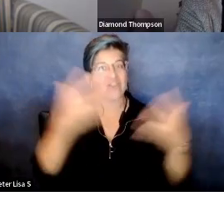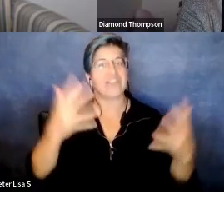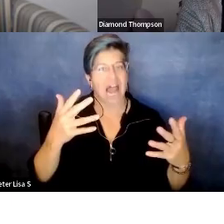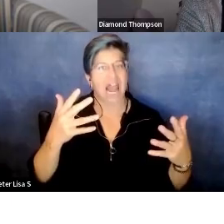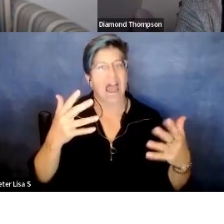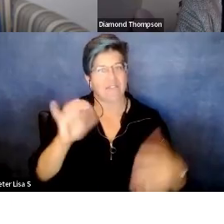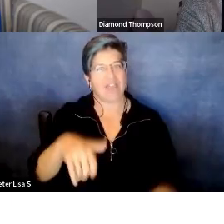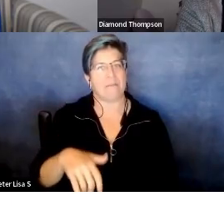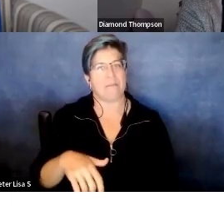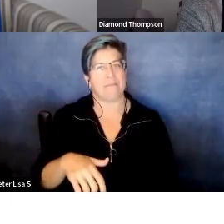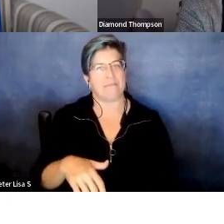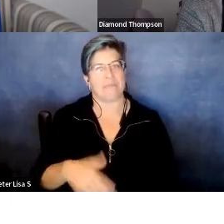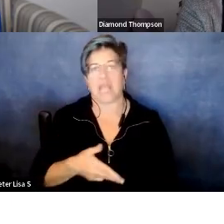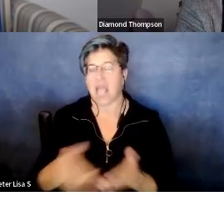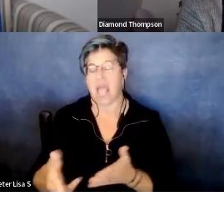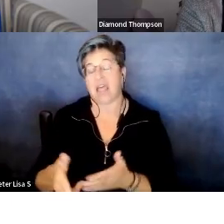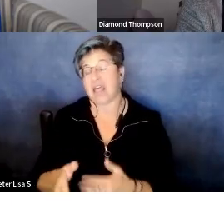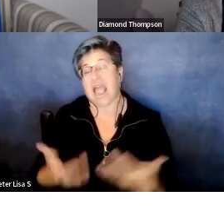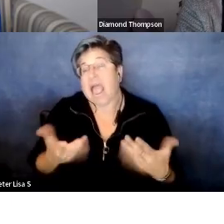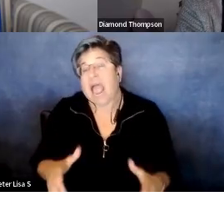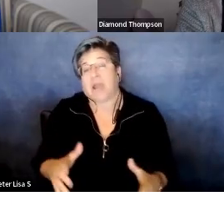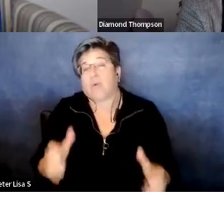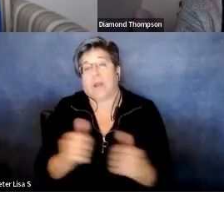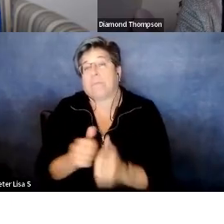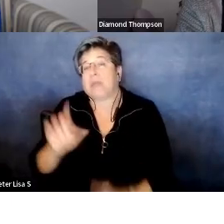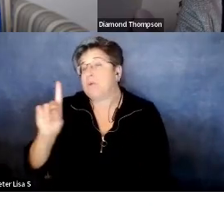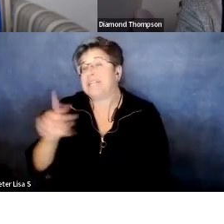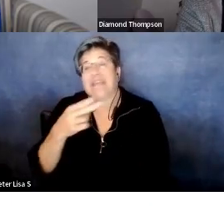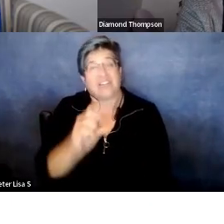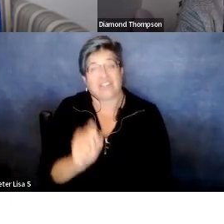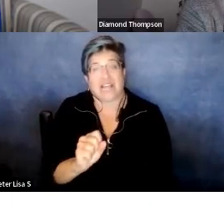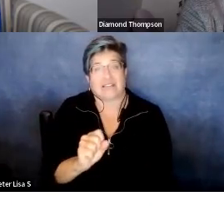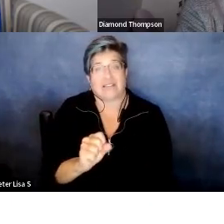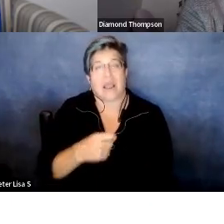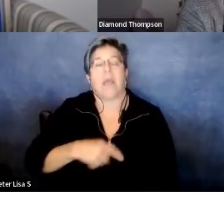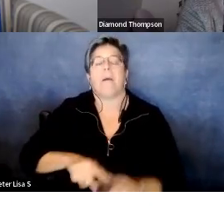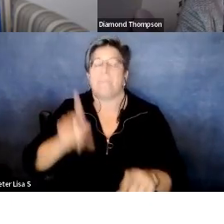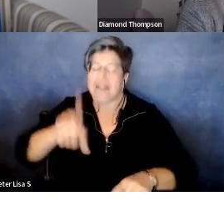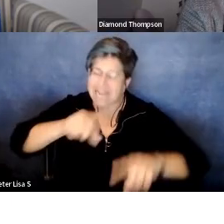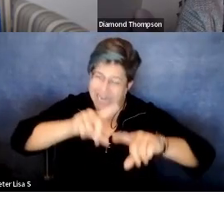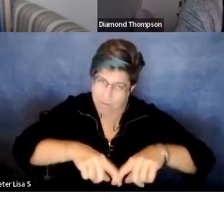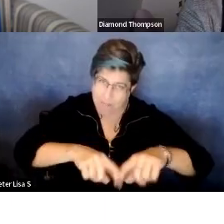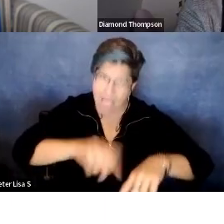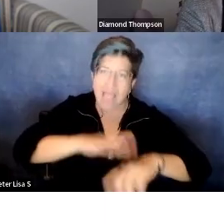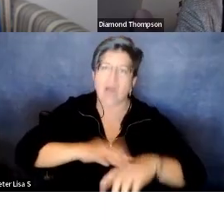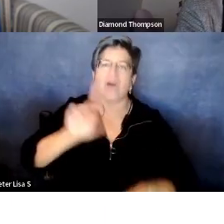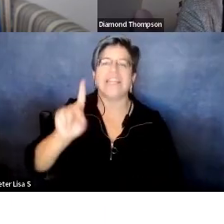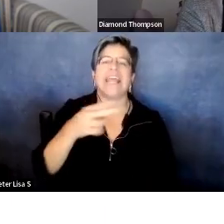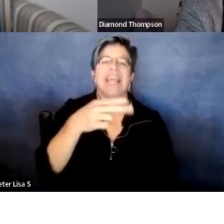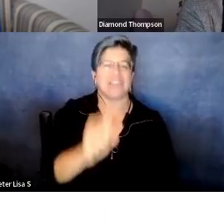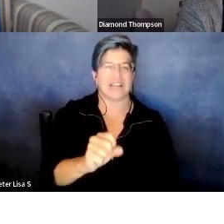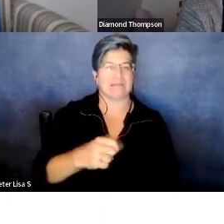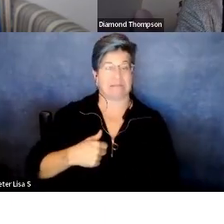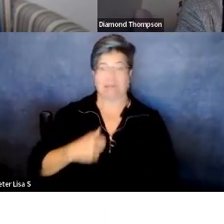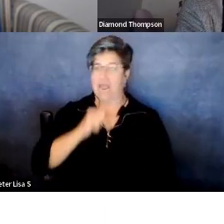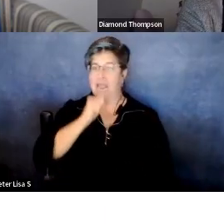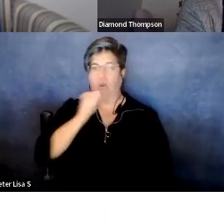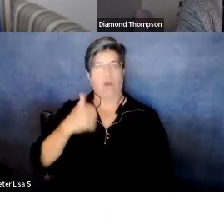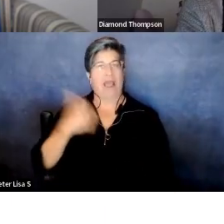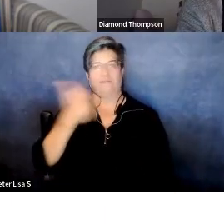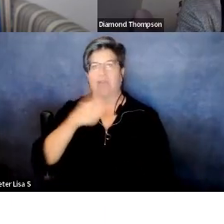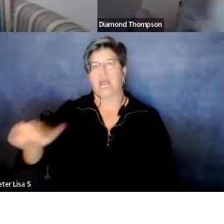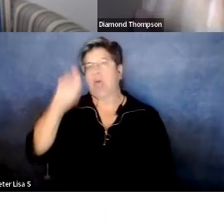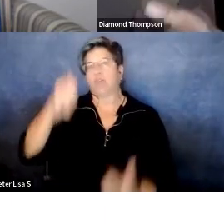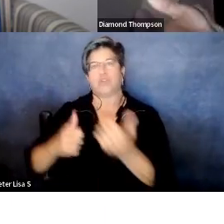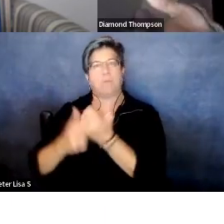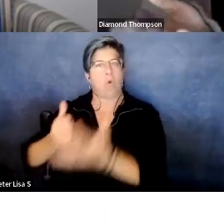yes, I don't want to be with DHS. I don't, but I have to rely on DHS because I don't have no help. So it's like,